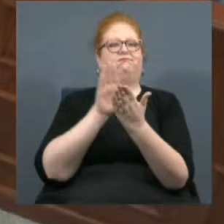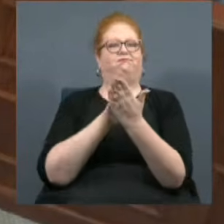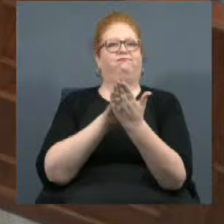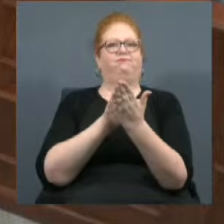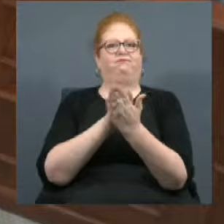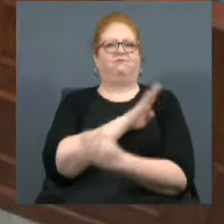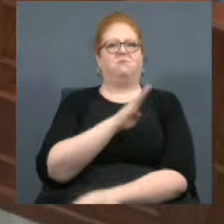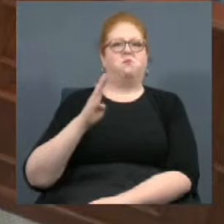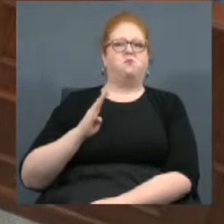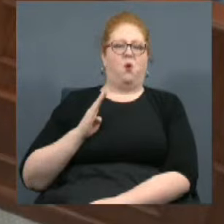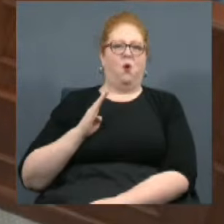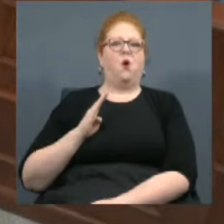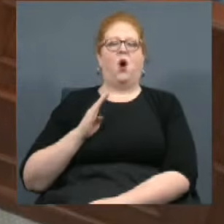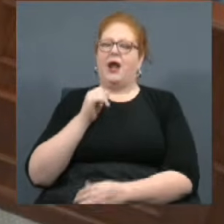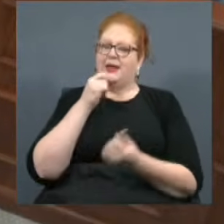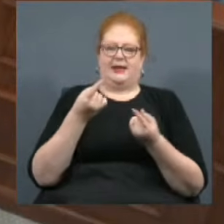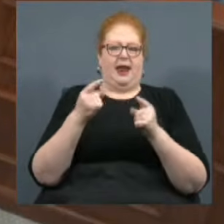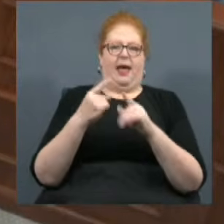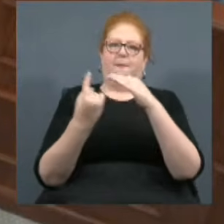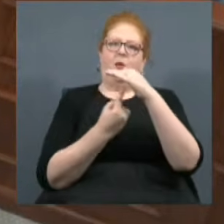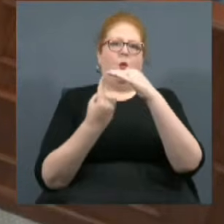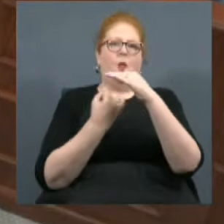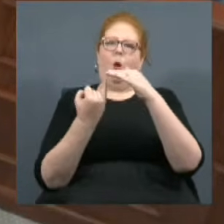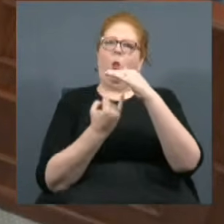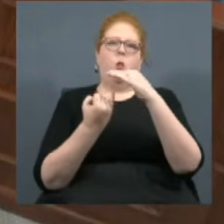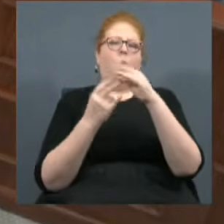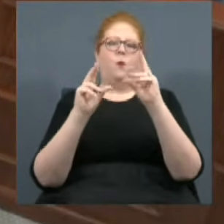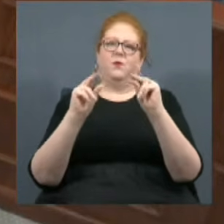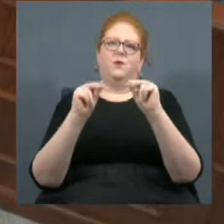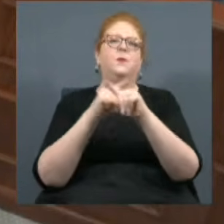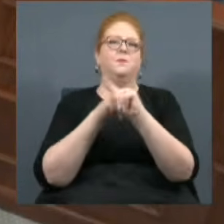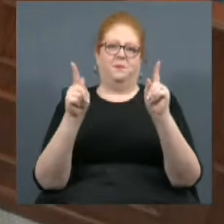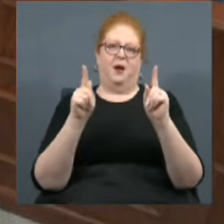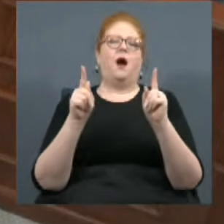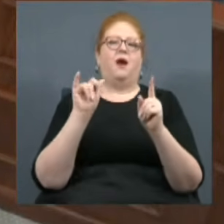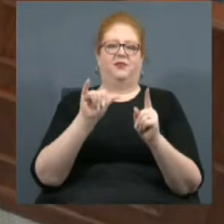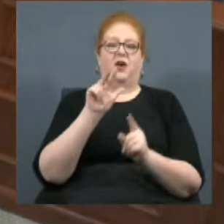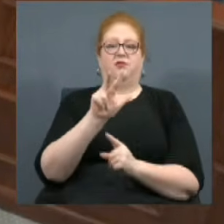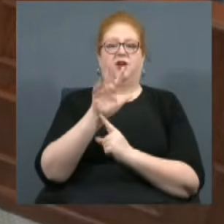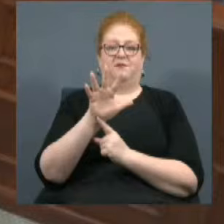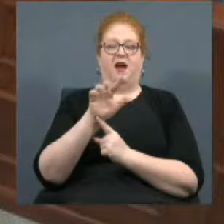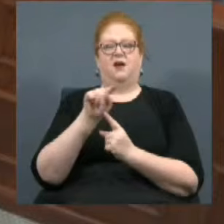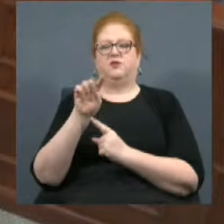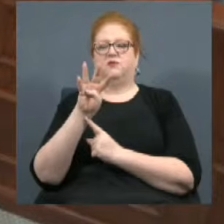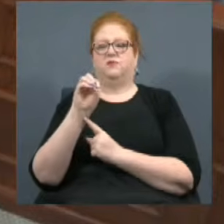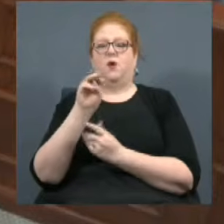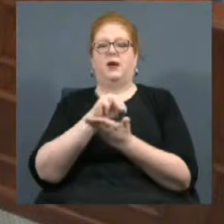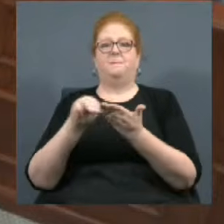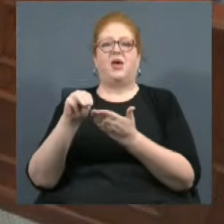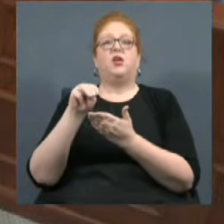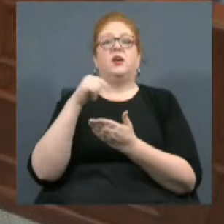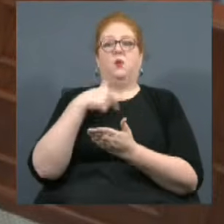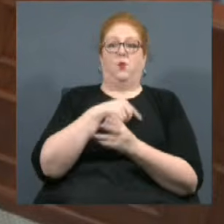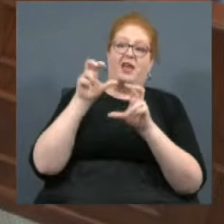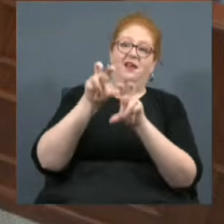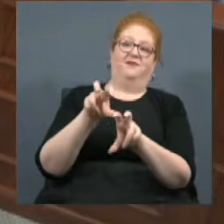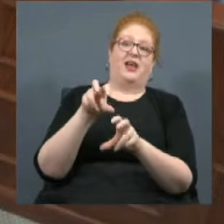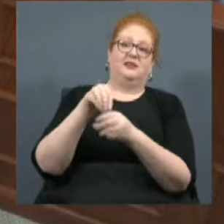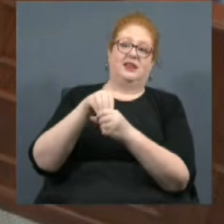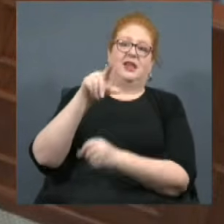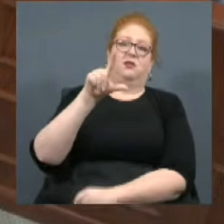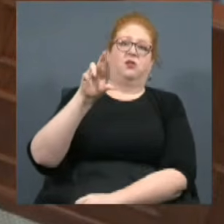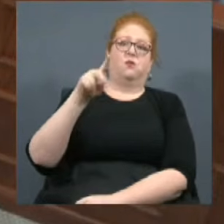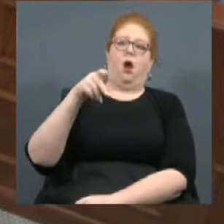It didn't happen in a vacuum. That $35 to $40 million in the investment to Little Rock Port has made that